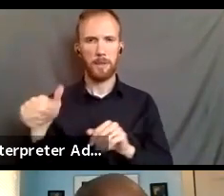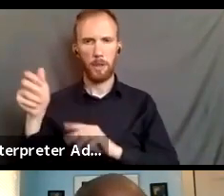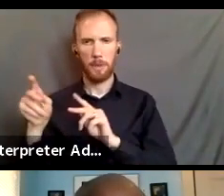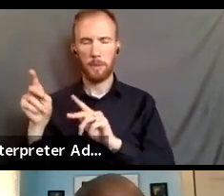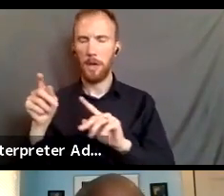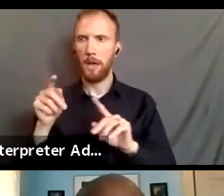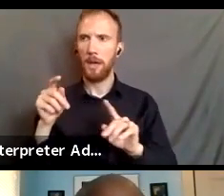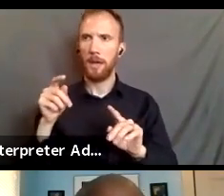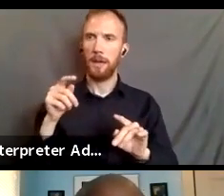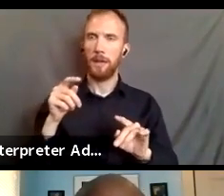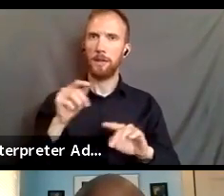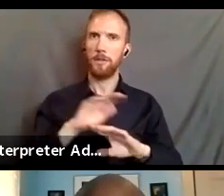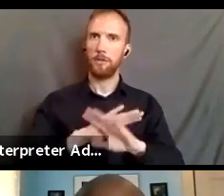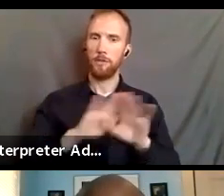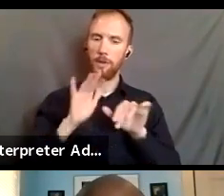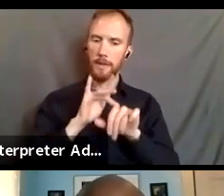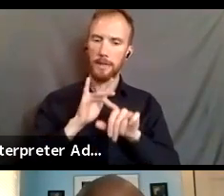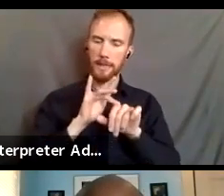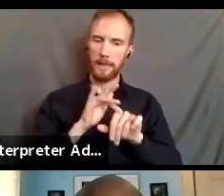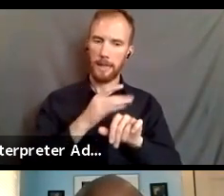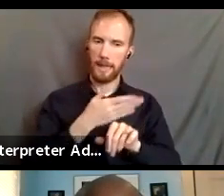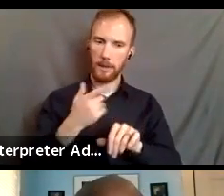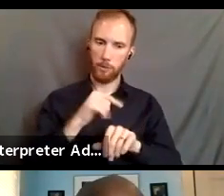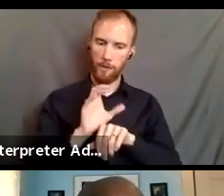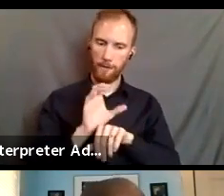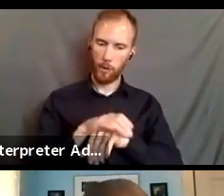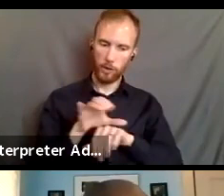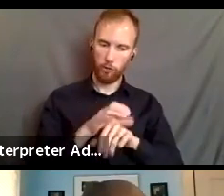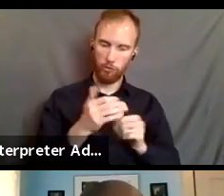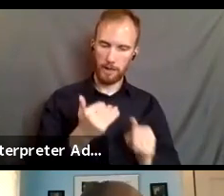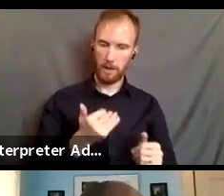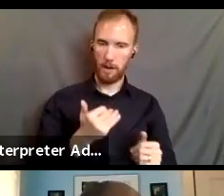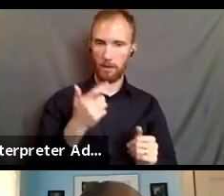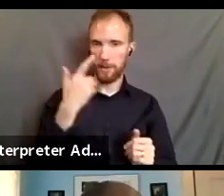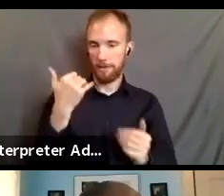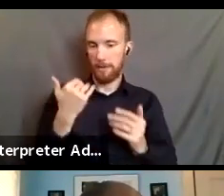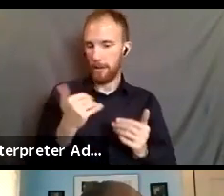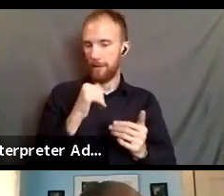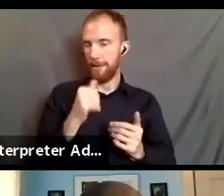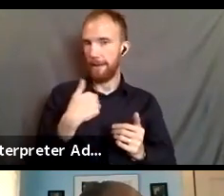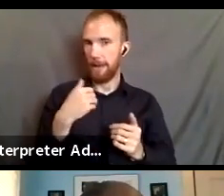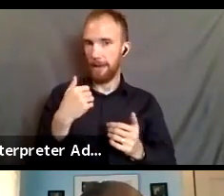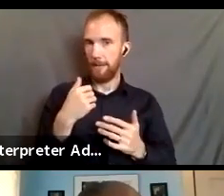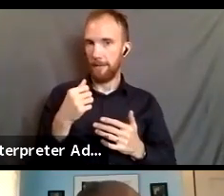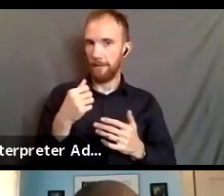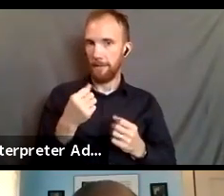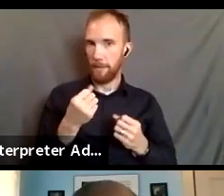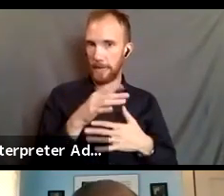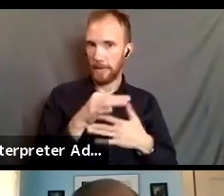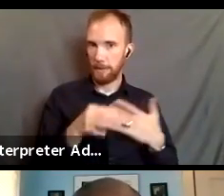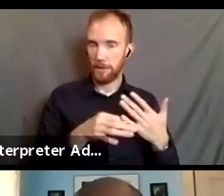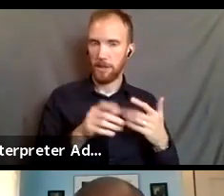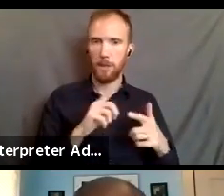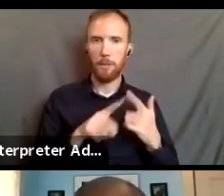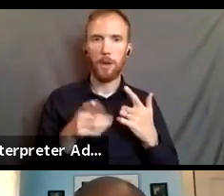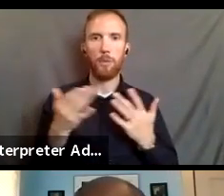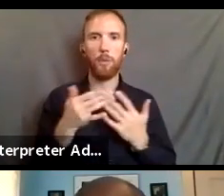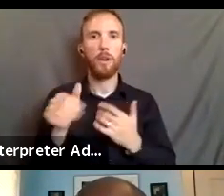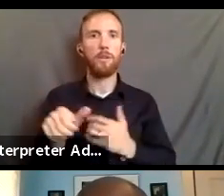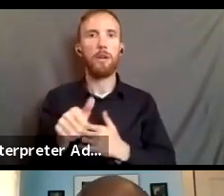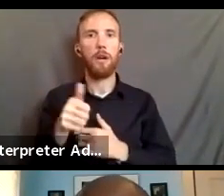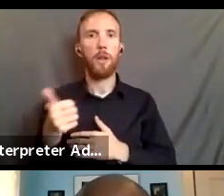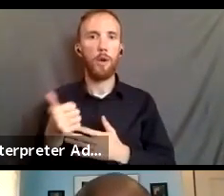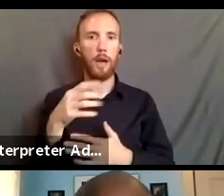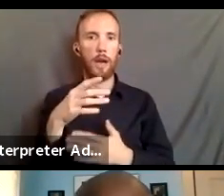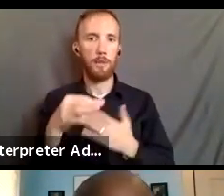do right now because we don't have an alternative but what other options have we been accelerated into that we may not